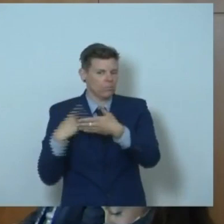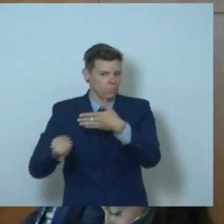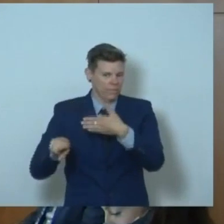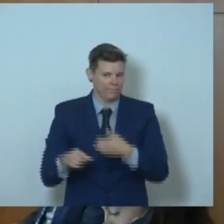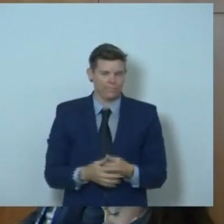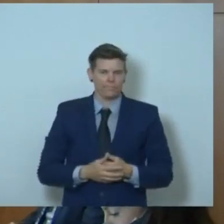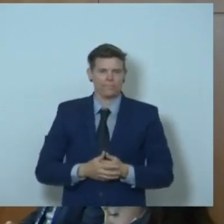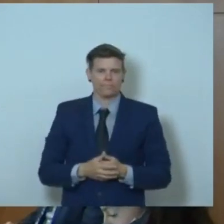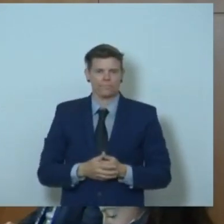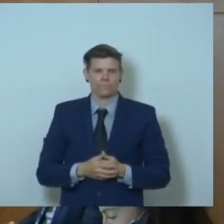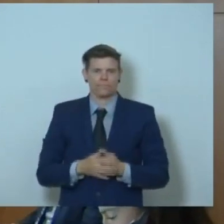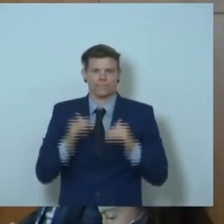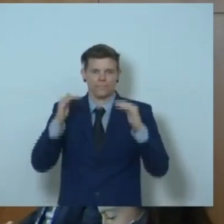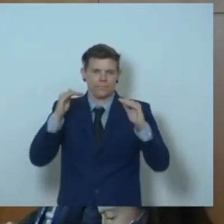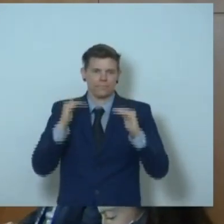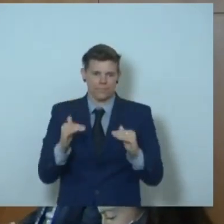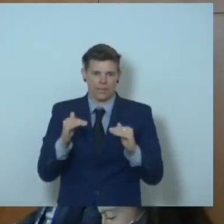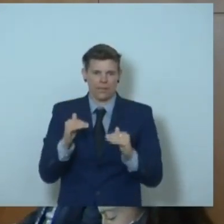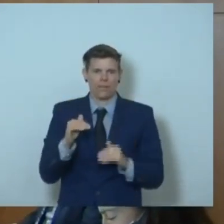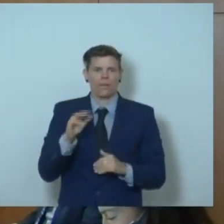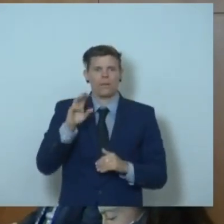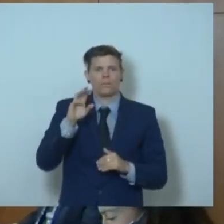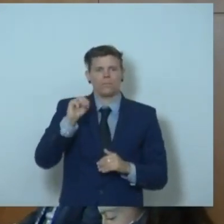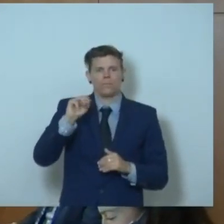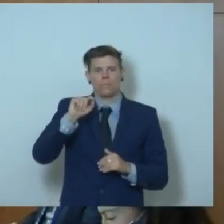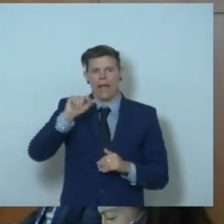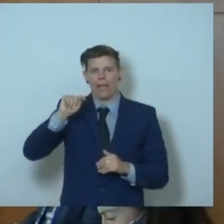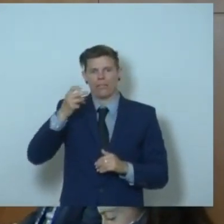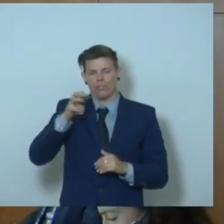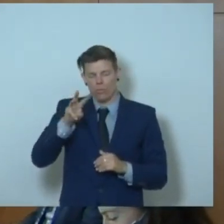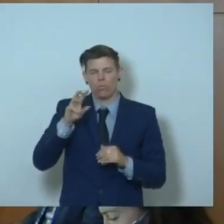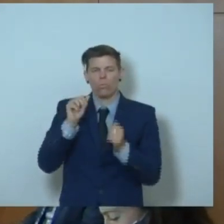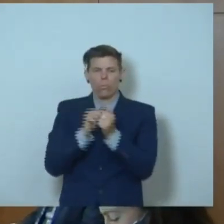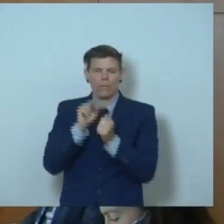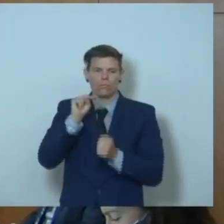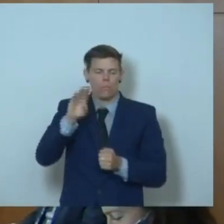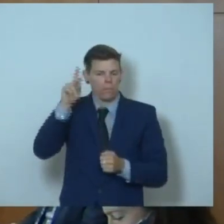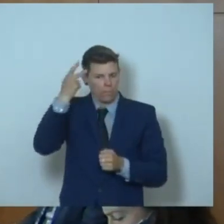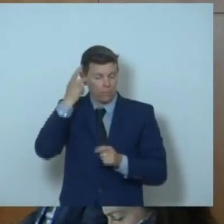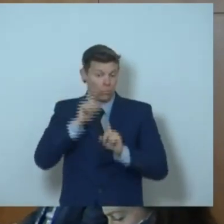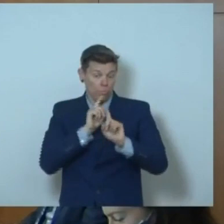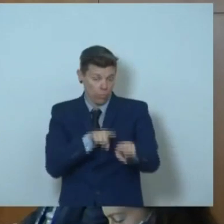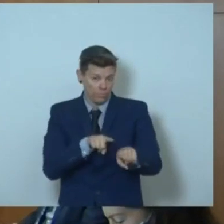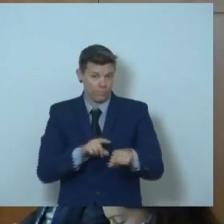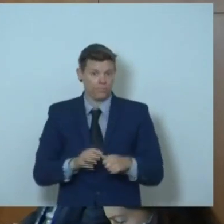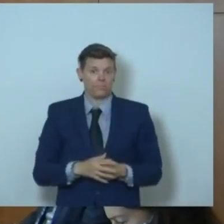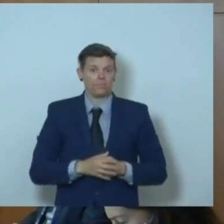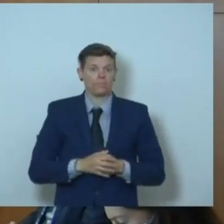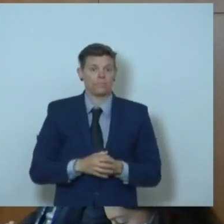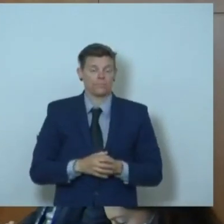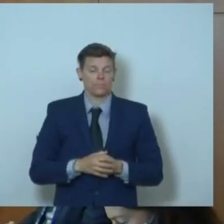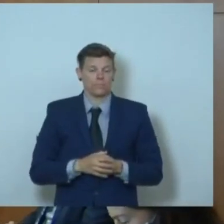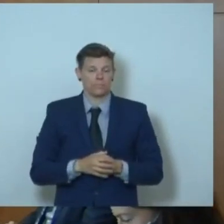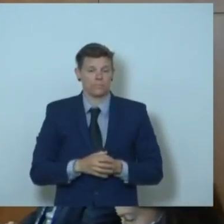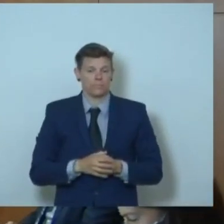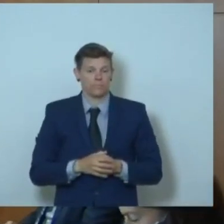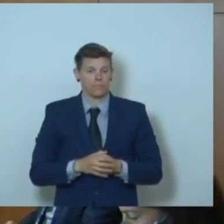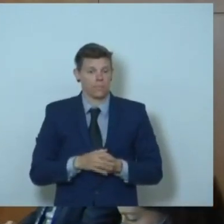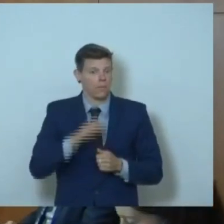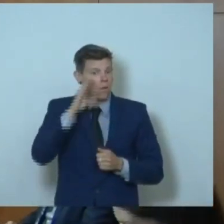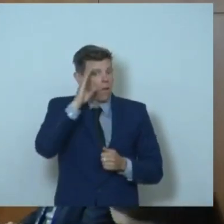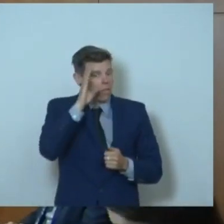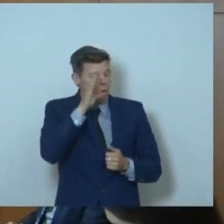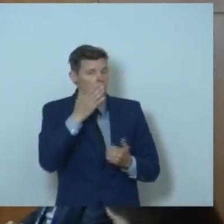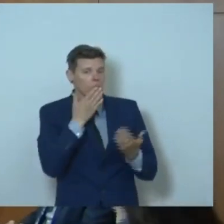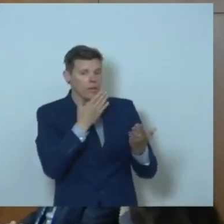to Matthew Reichbach with New Mexico Political Report. Matt, you're unmuted. Go ahead and ask your question. Hello, Governor and Secretaries. Thank you for